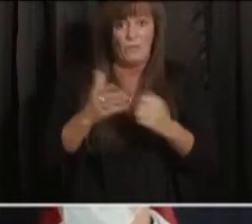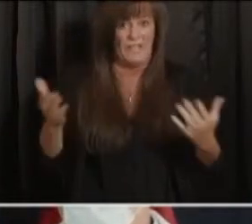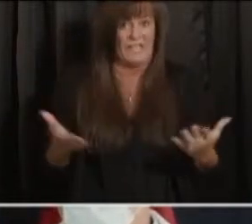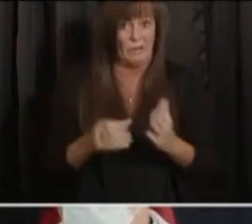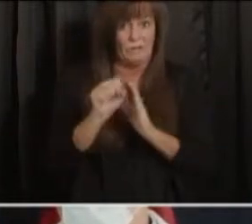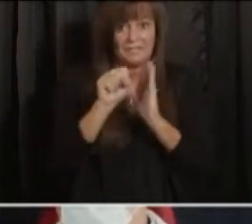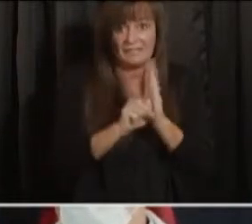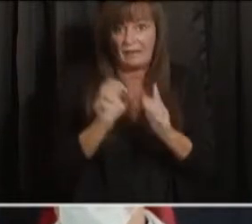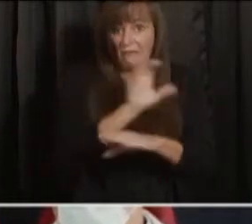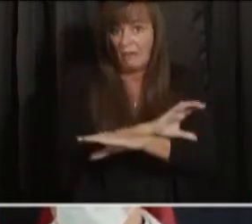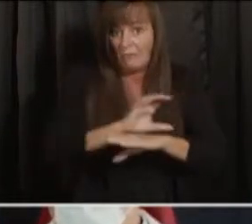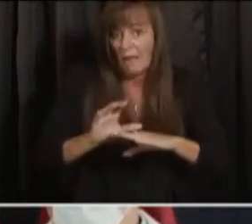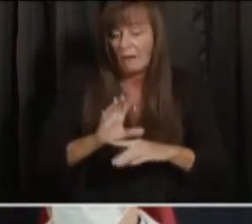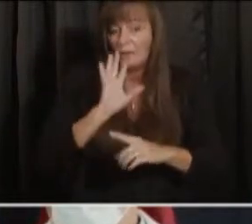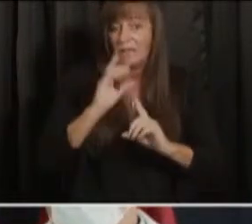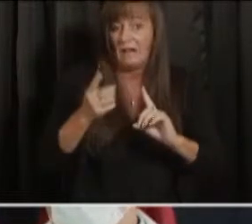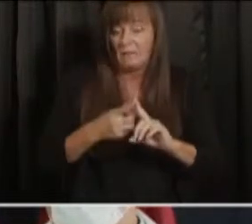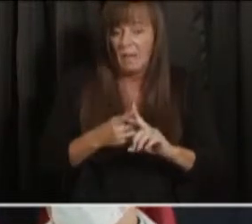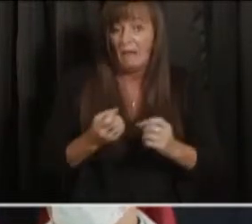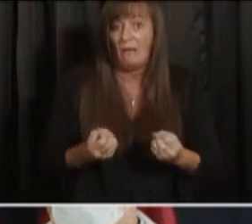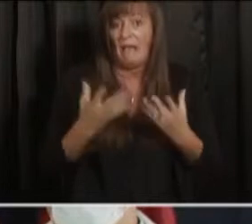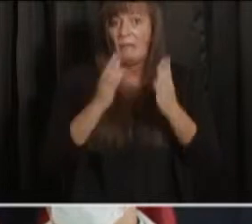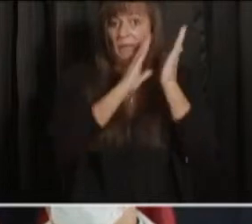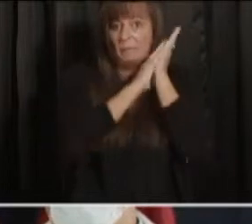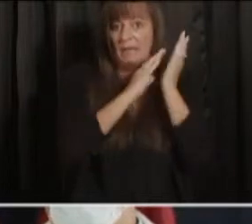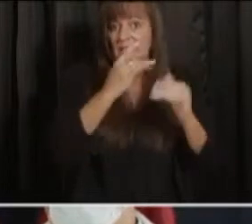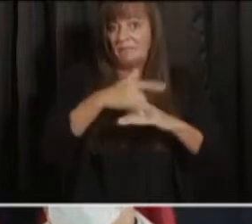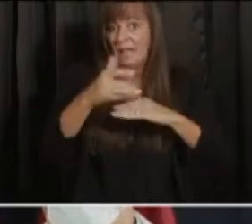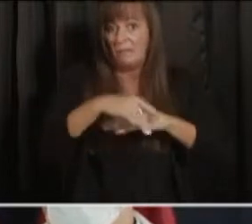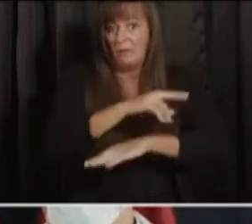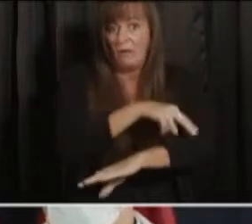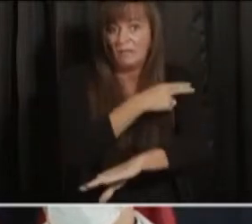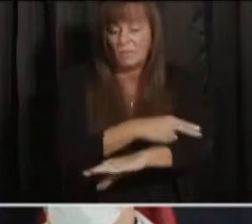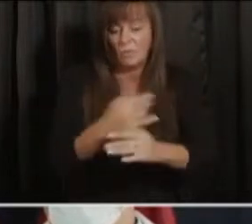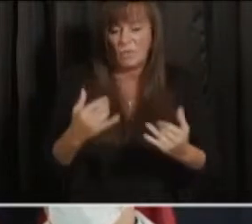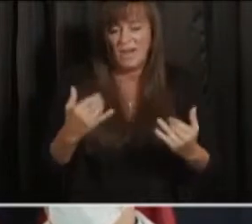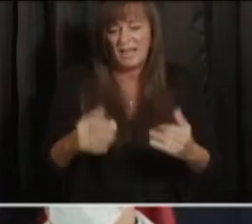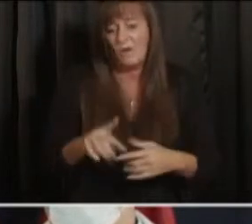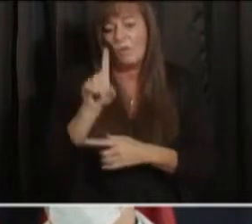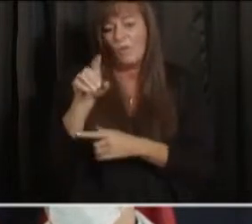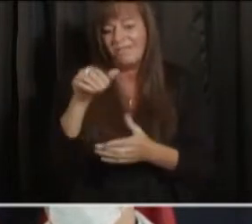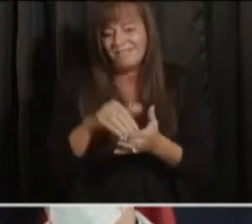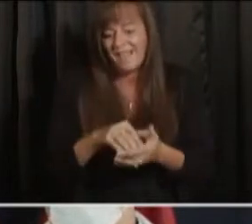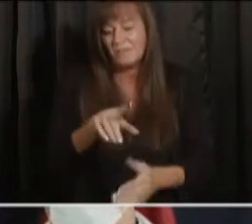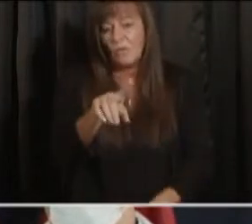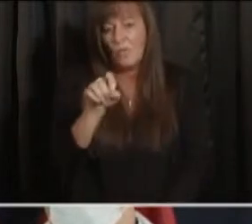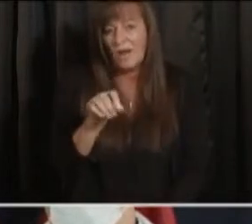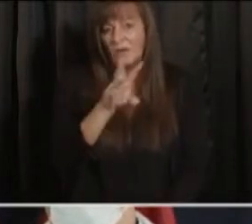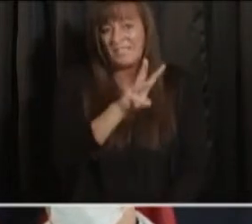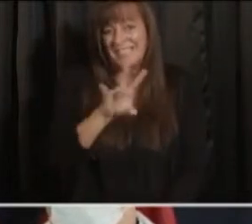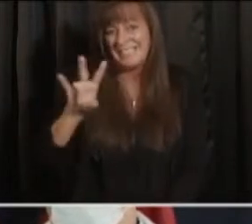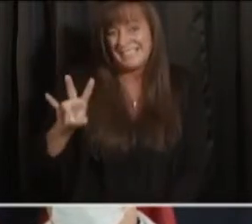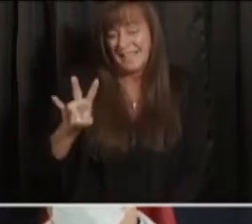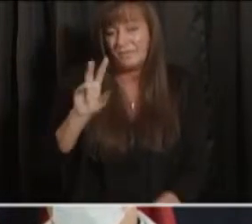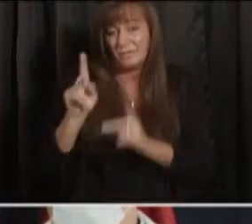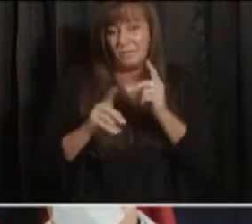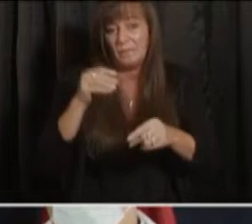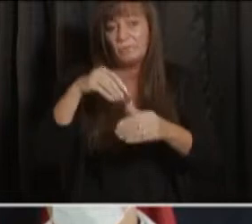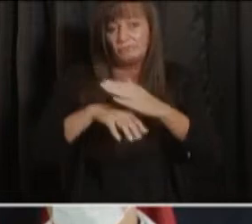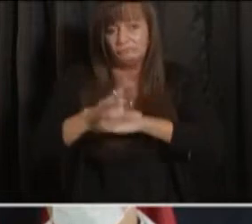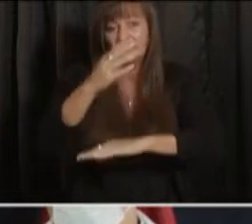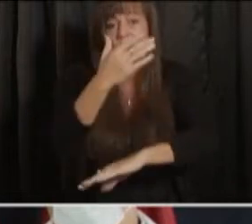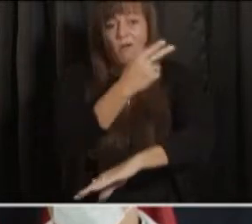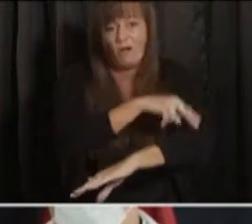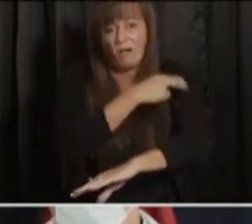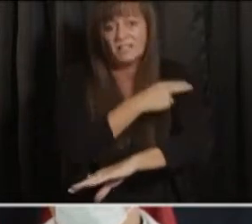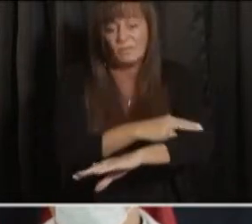around hospital capacity. We currently have 1,167 hospitalizations for COVID in our